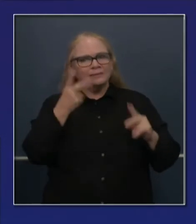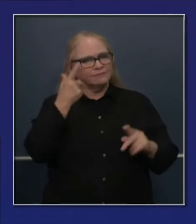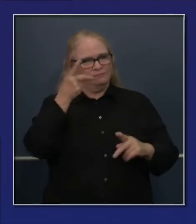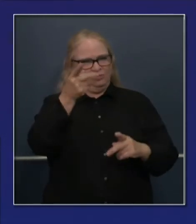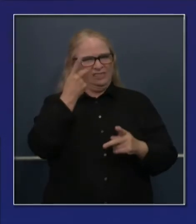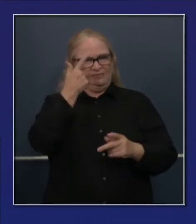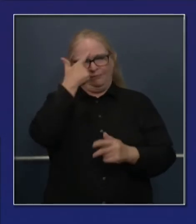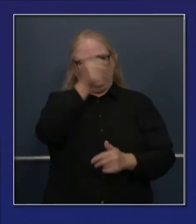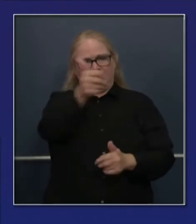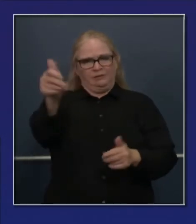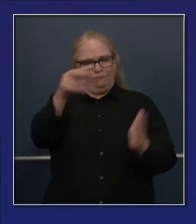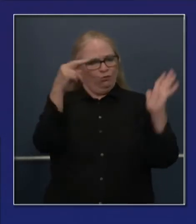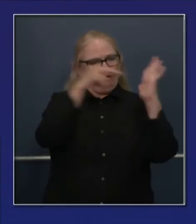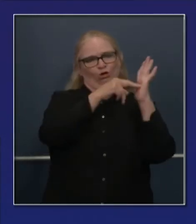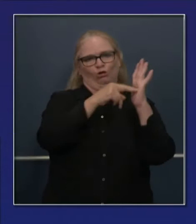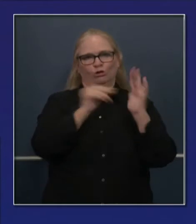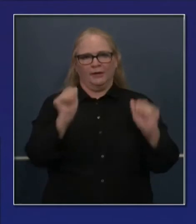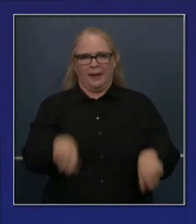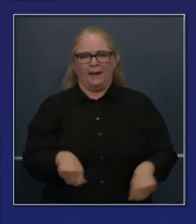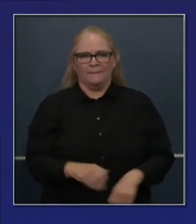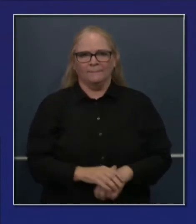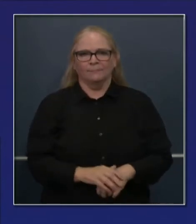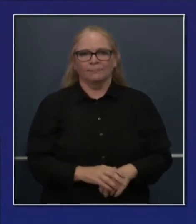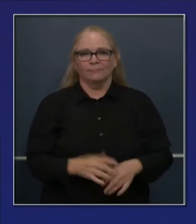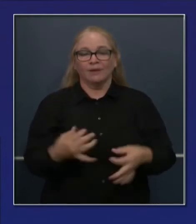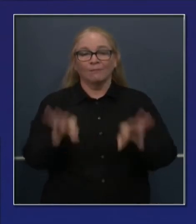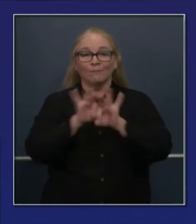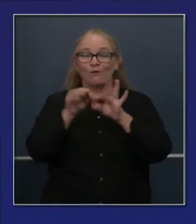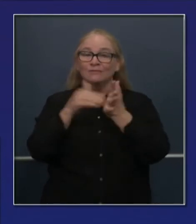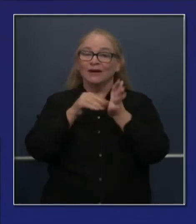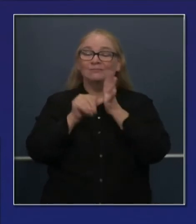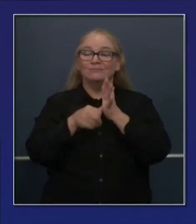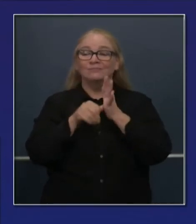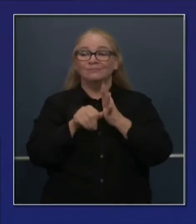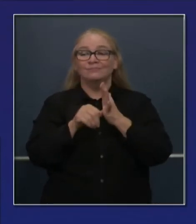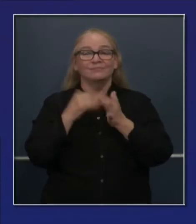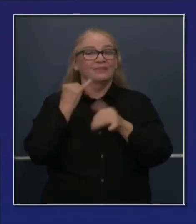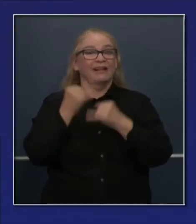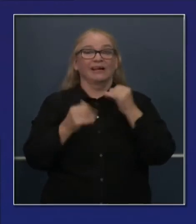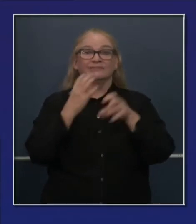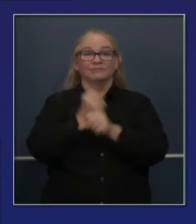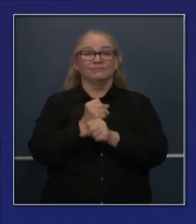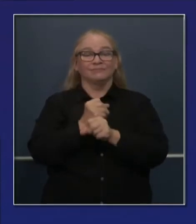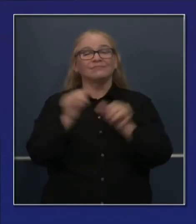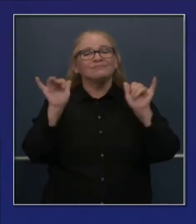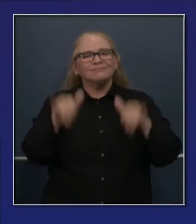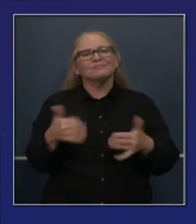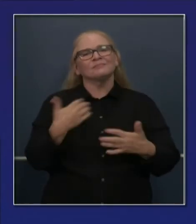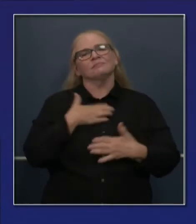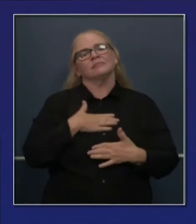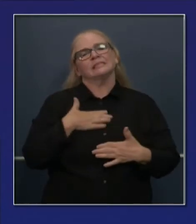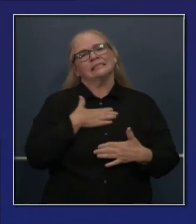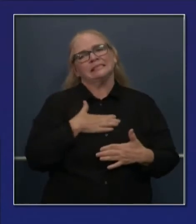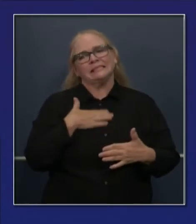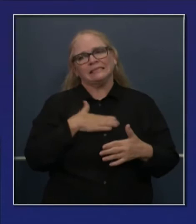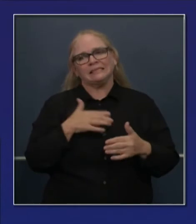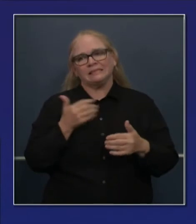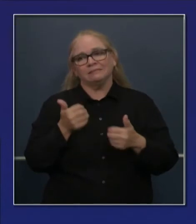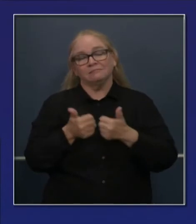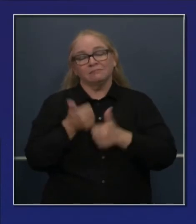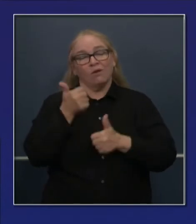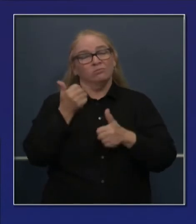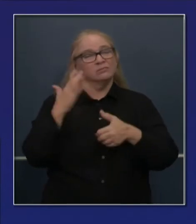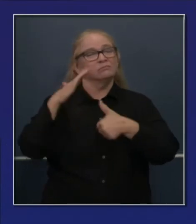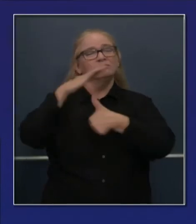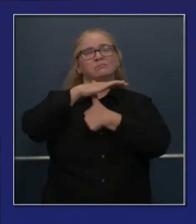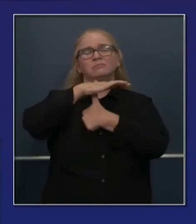monitoring list. As always, we can't ever have a presentation where we don't encourage you to continue to do one of the most important things you can do to